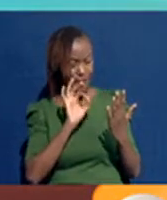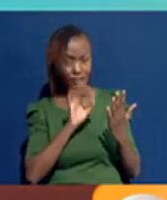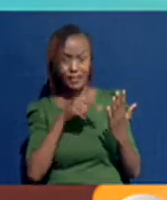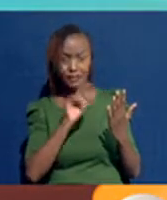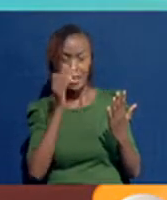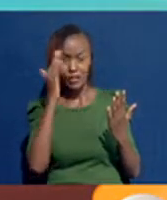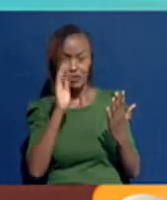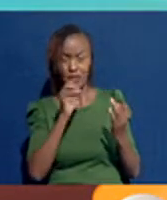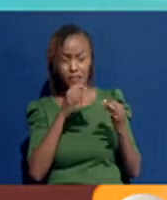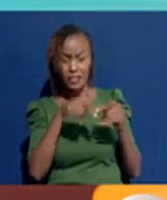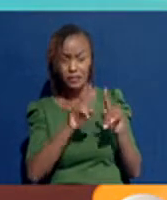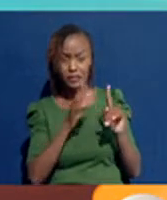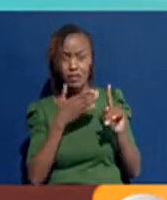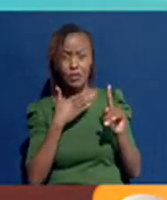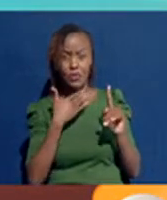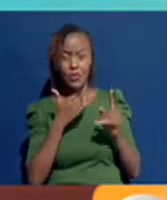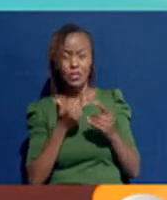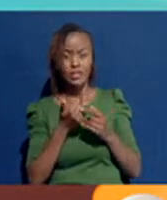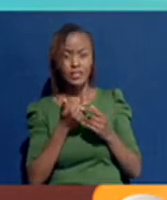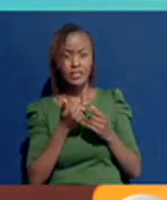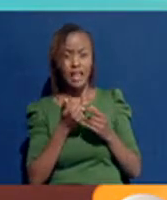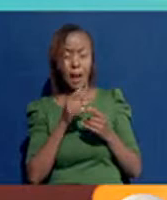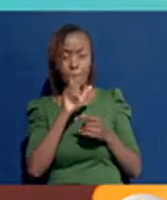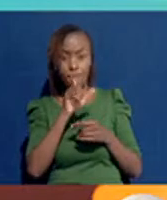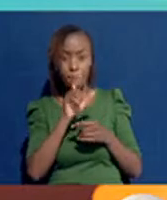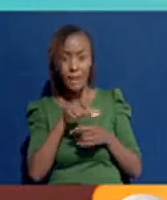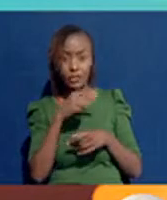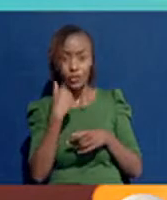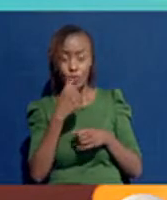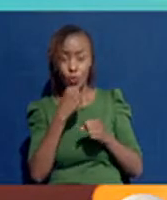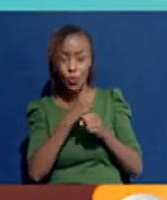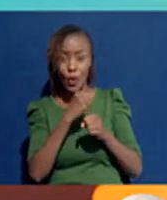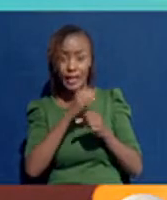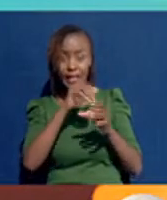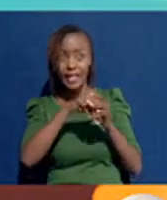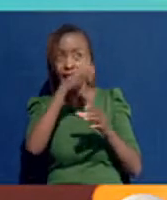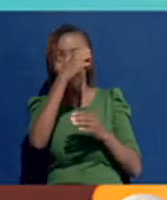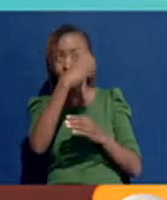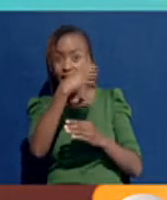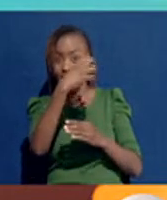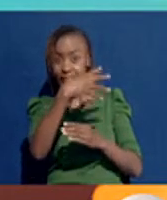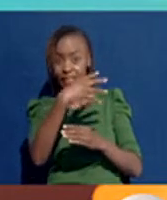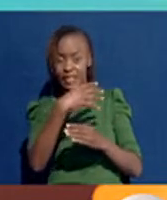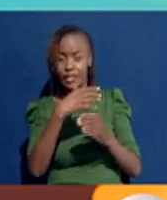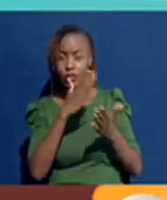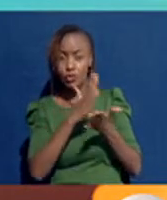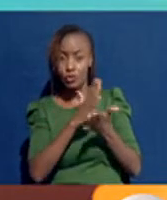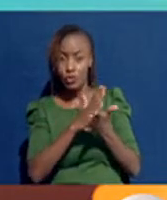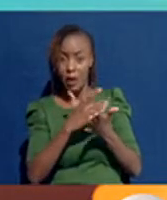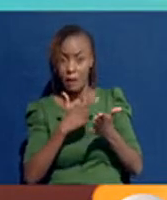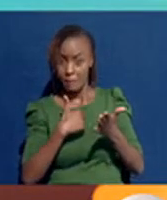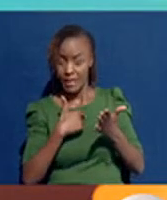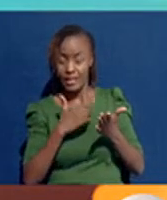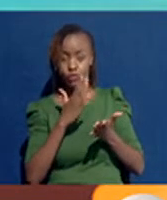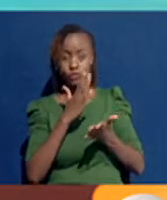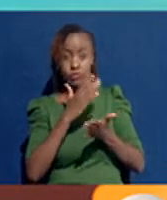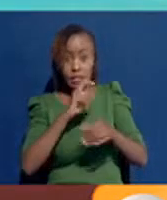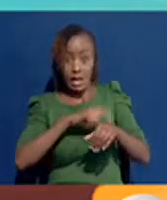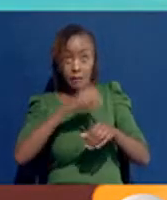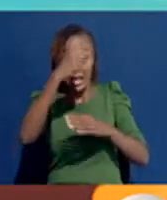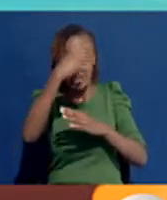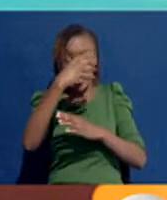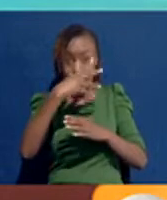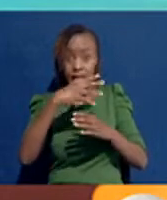looking for somebody who has been trained all around. Because in the energy sector, I'd been exposed both locally and internationally.